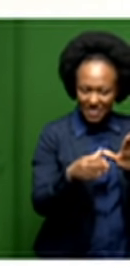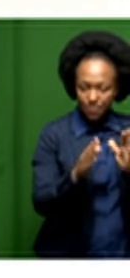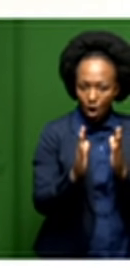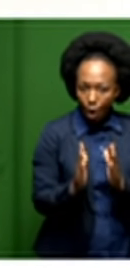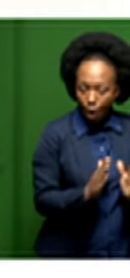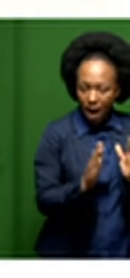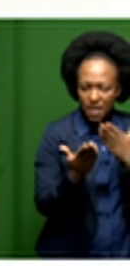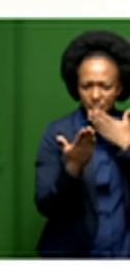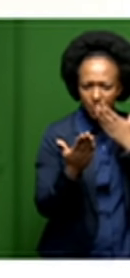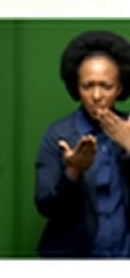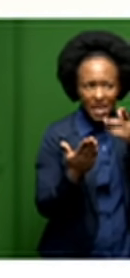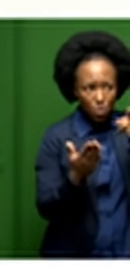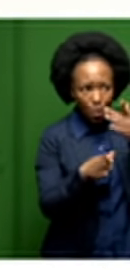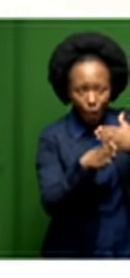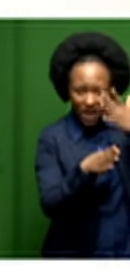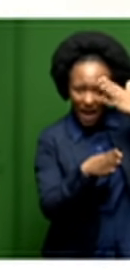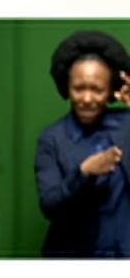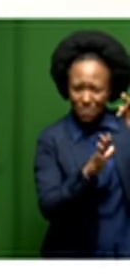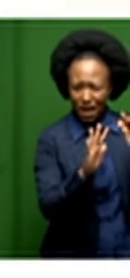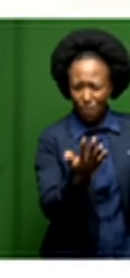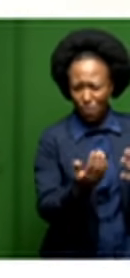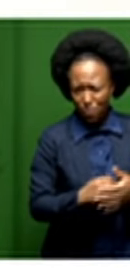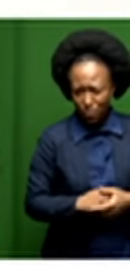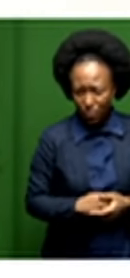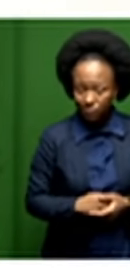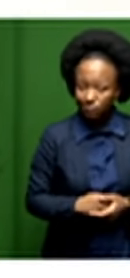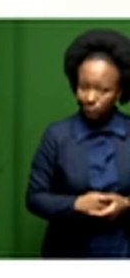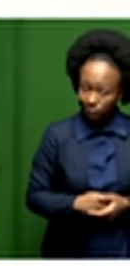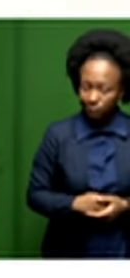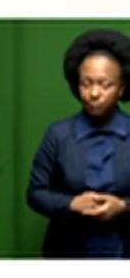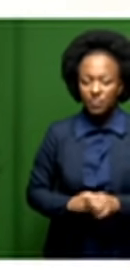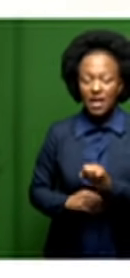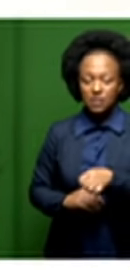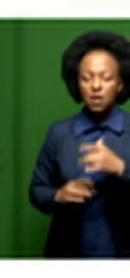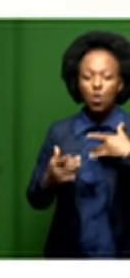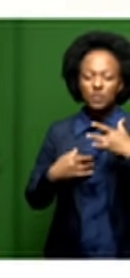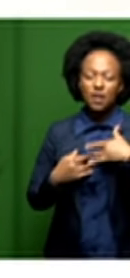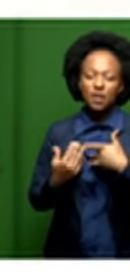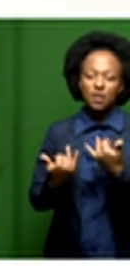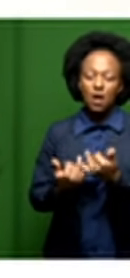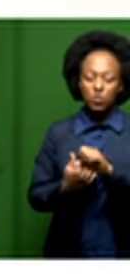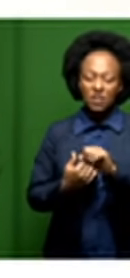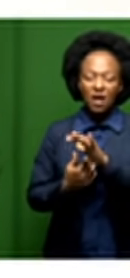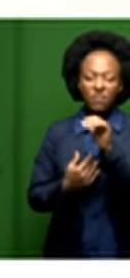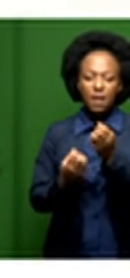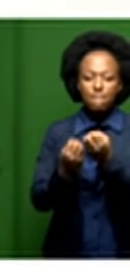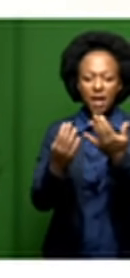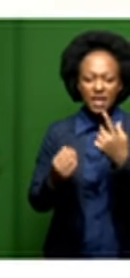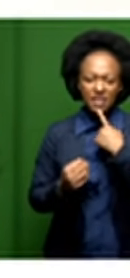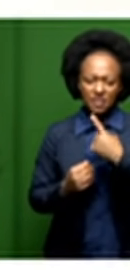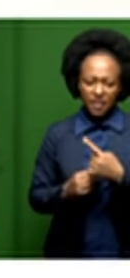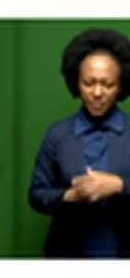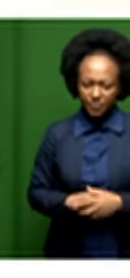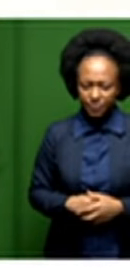is not organized? Yeah, and that is a concern that I think a lot of South Africans are voicing at this stage. I want to get back to